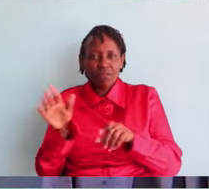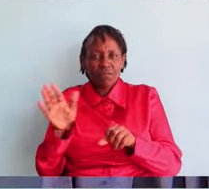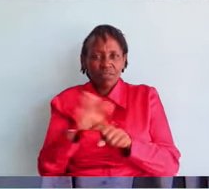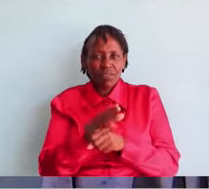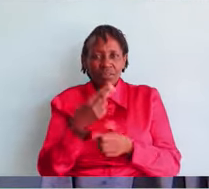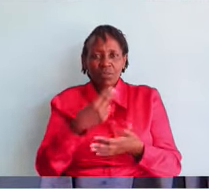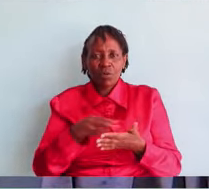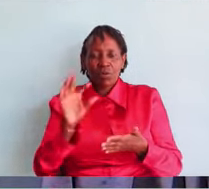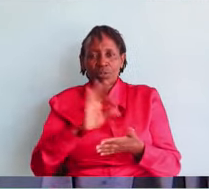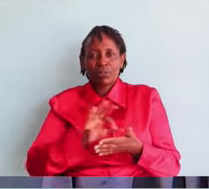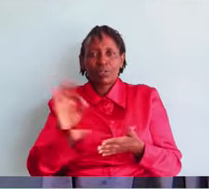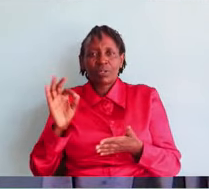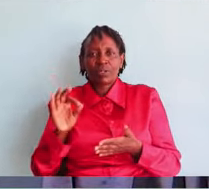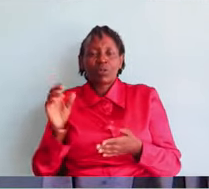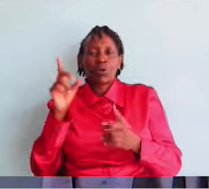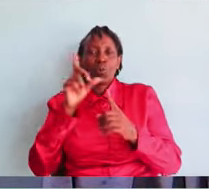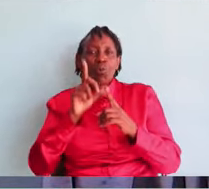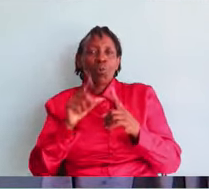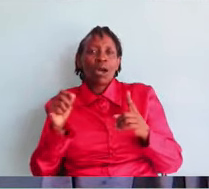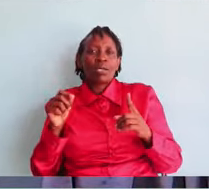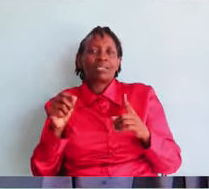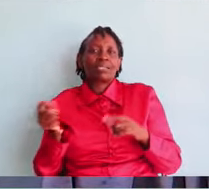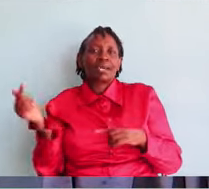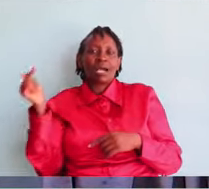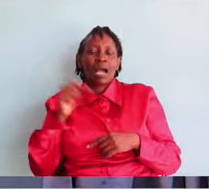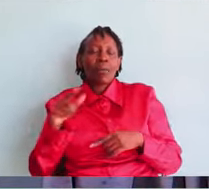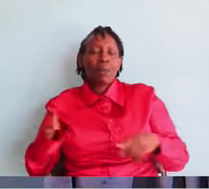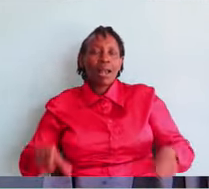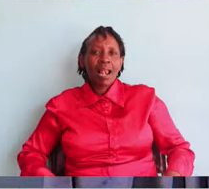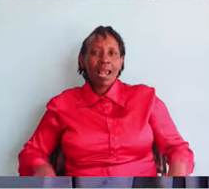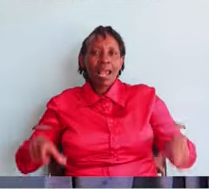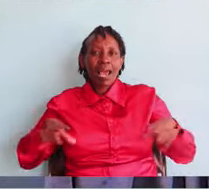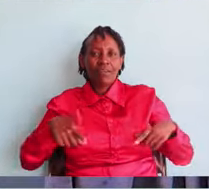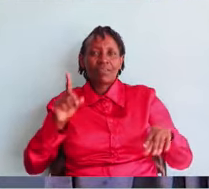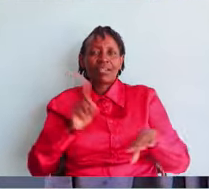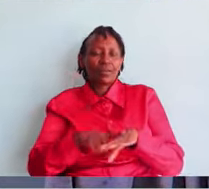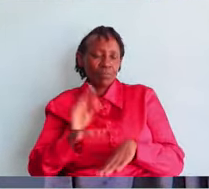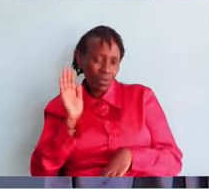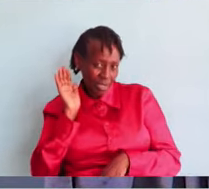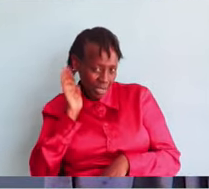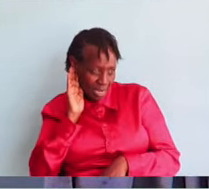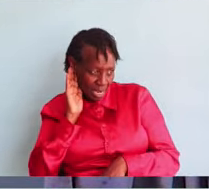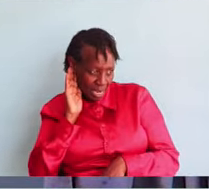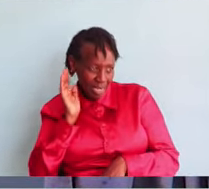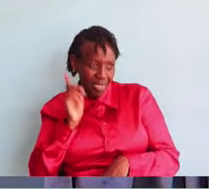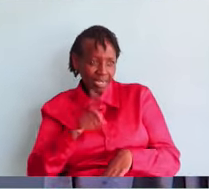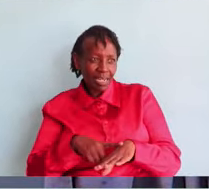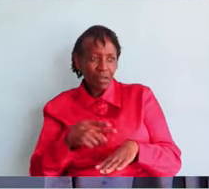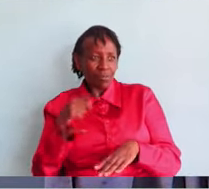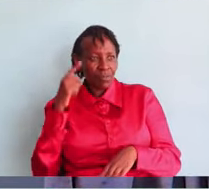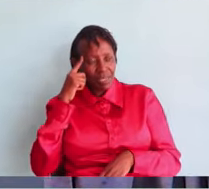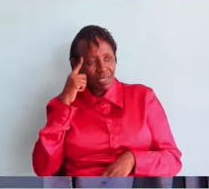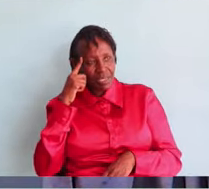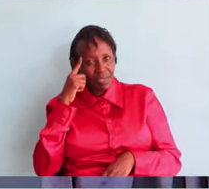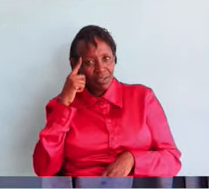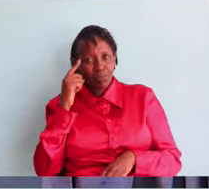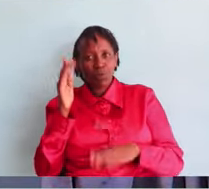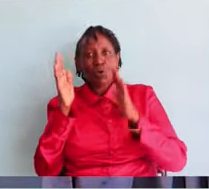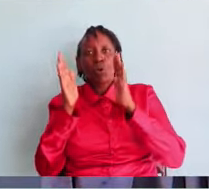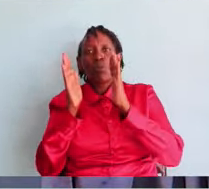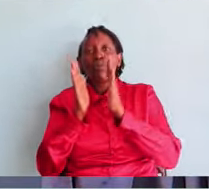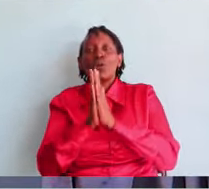so that, God, these words will come alive as we hear them to us, as we read and reflect on that. And we too, O Lord, pray that